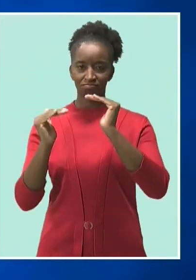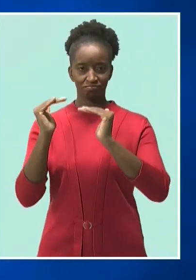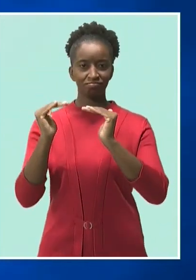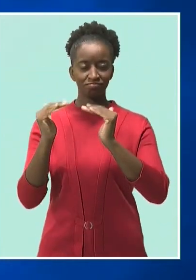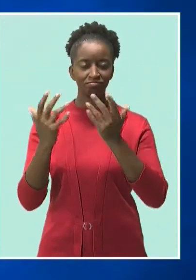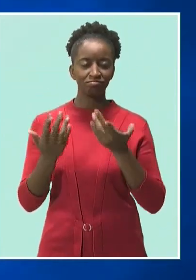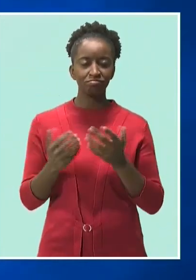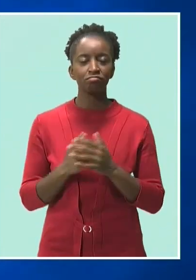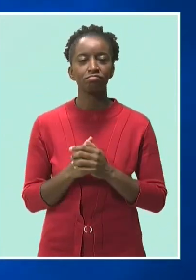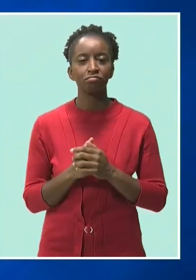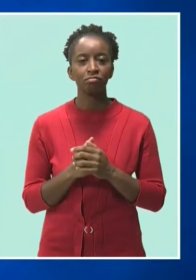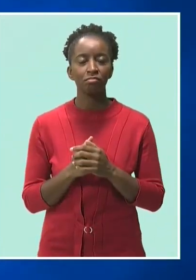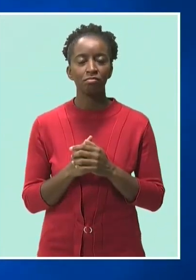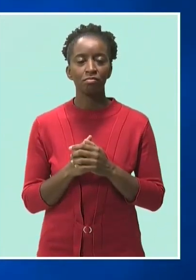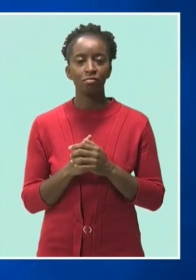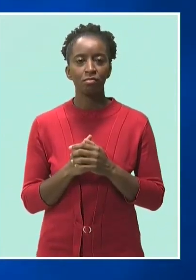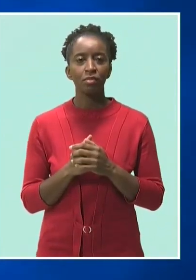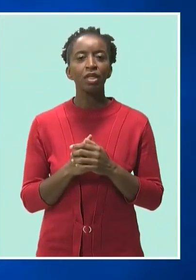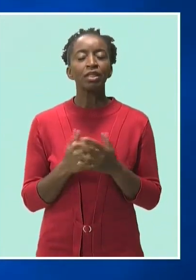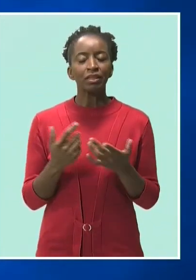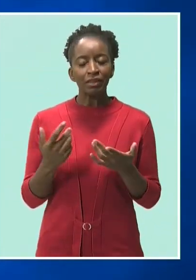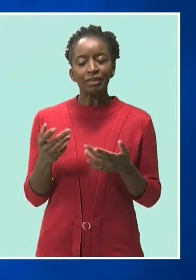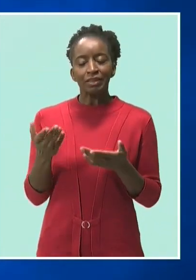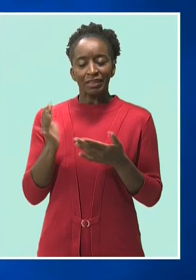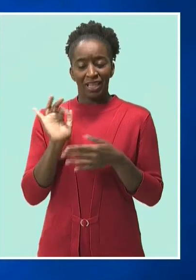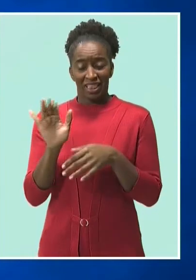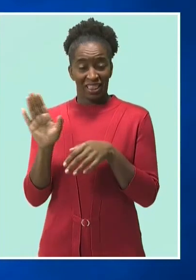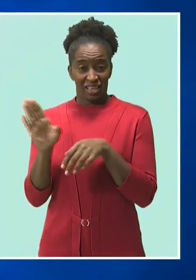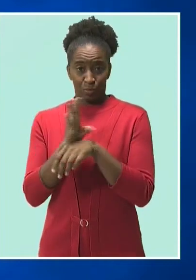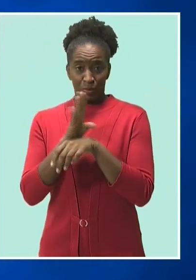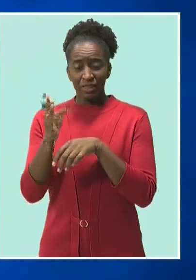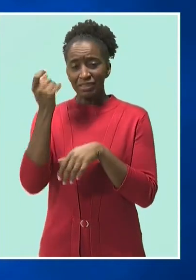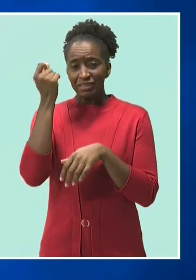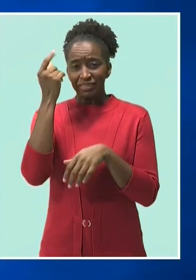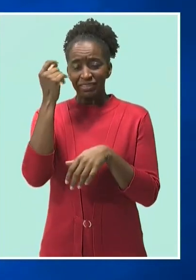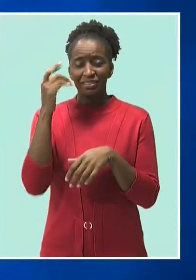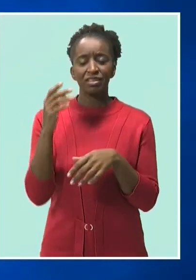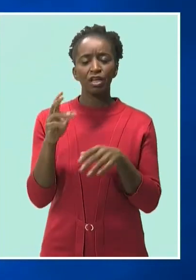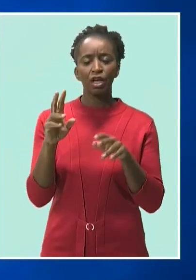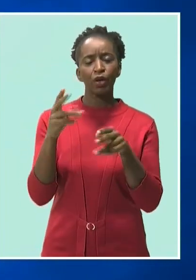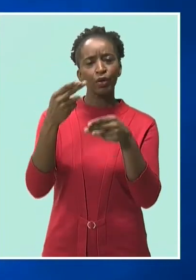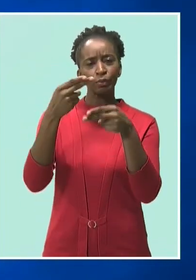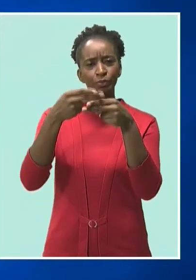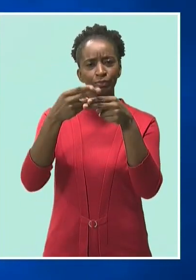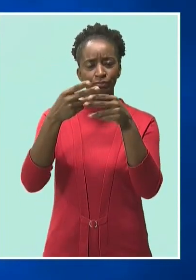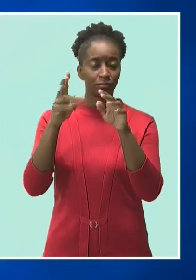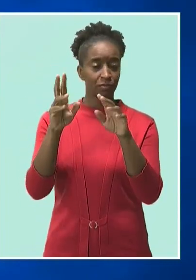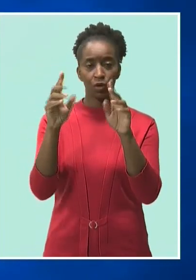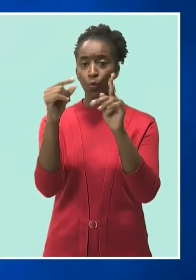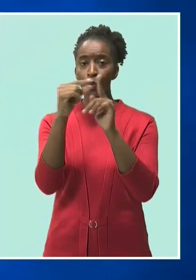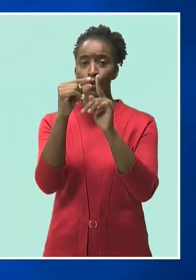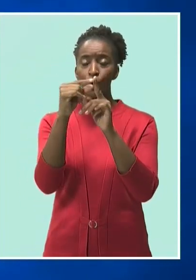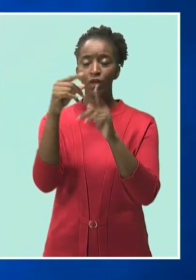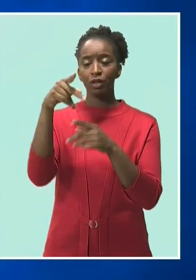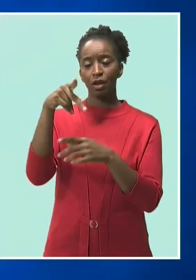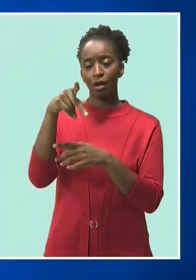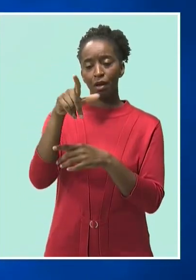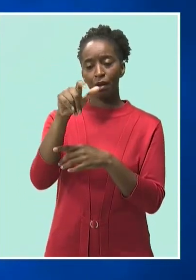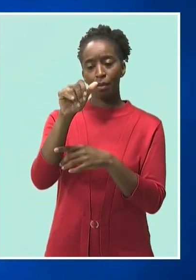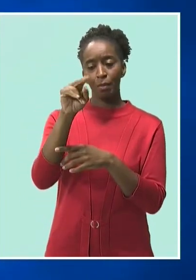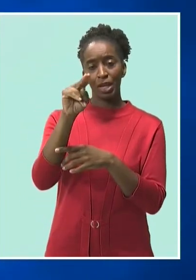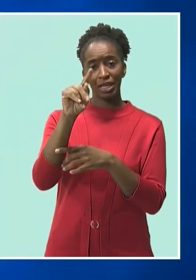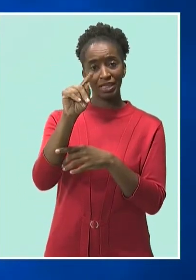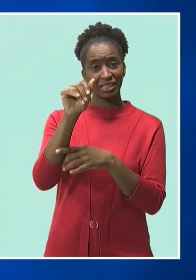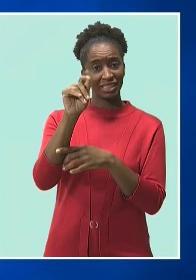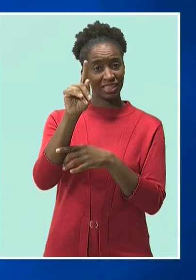Alexandre Gabriel, said they understand the hurtful connotation the word plantation can evoke to some people, especially in its